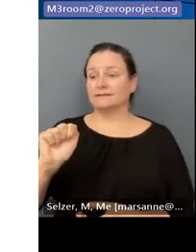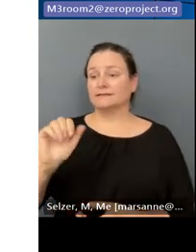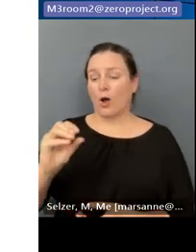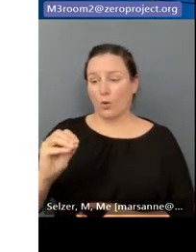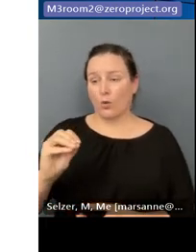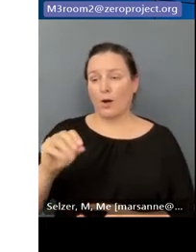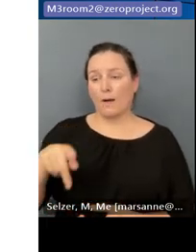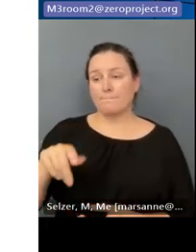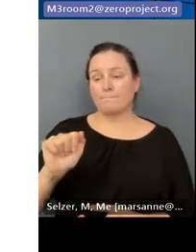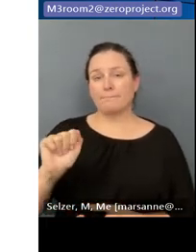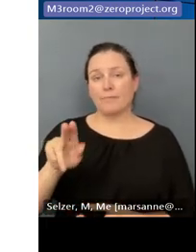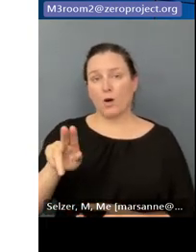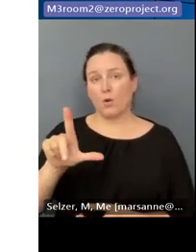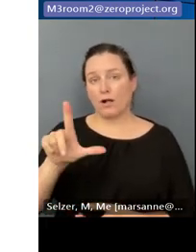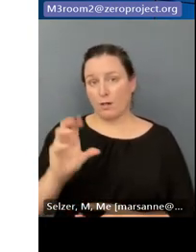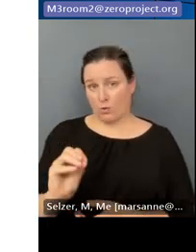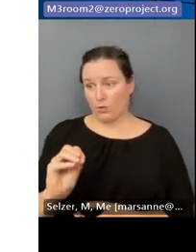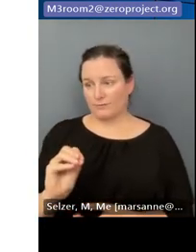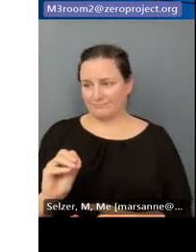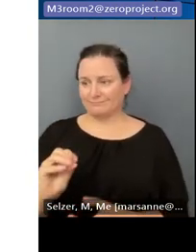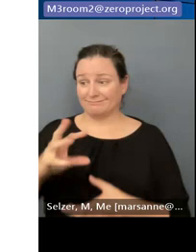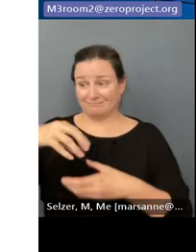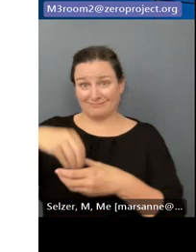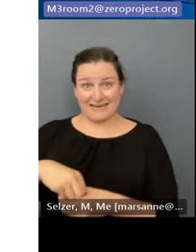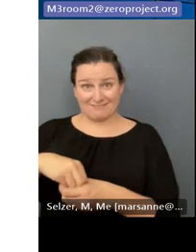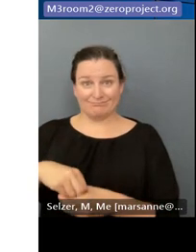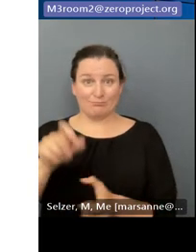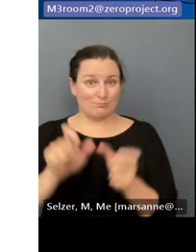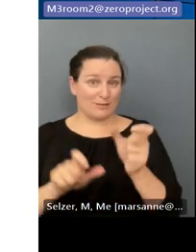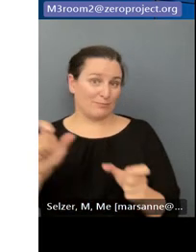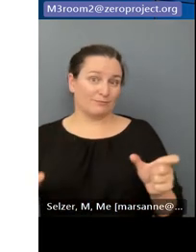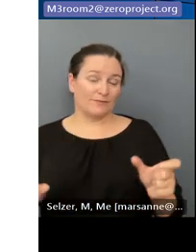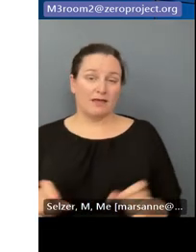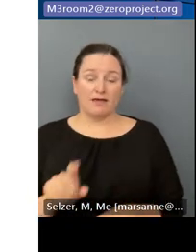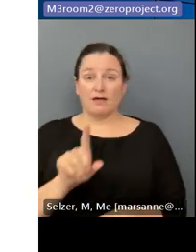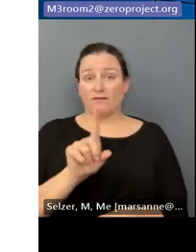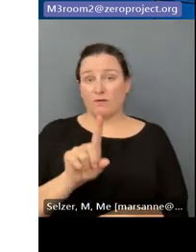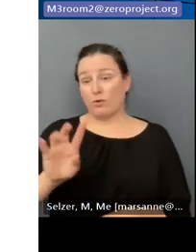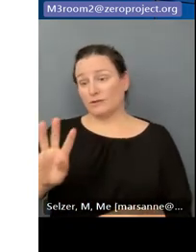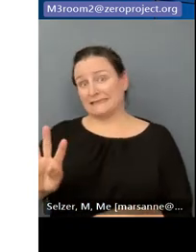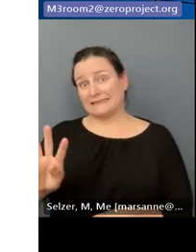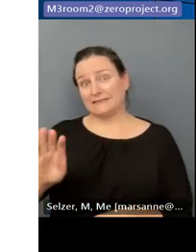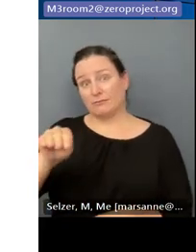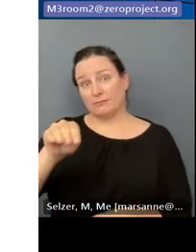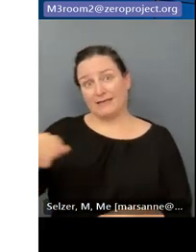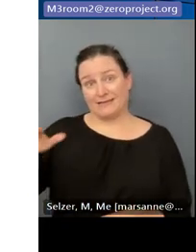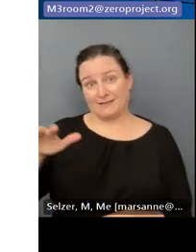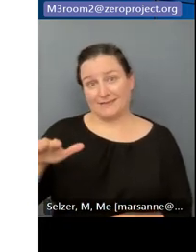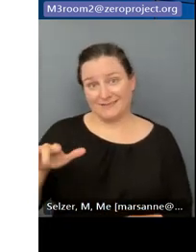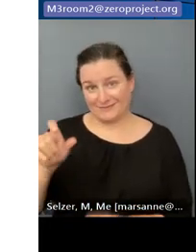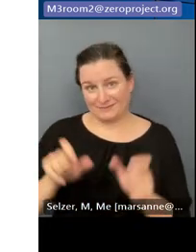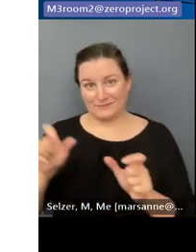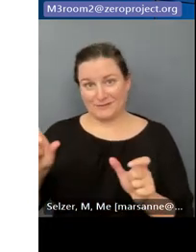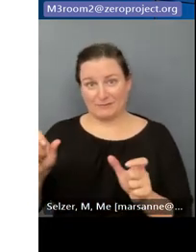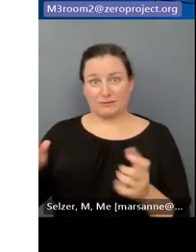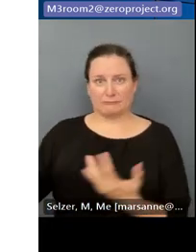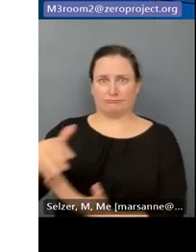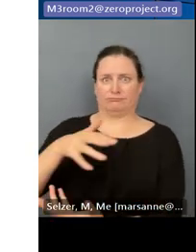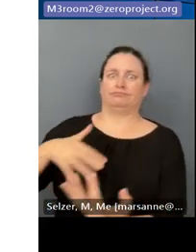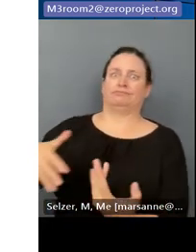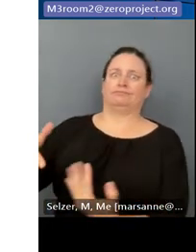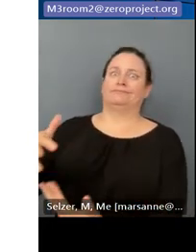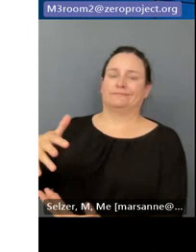than 40 million people. It's a big opportunity, but we have to share our experiences in other parts of